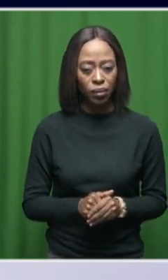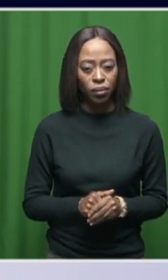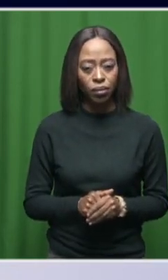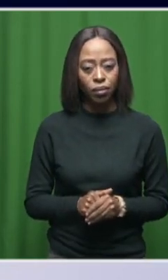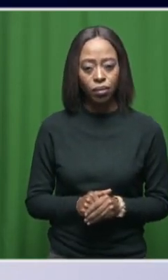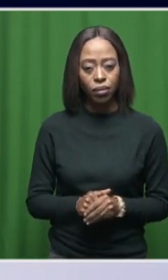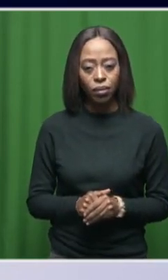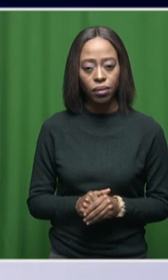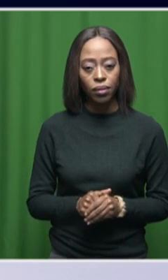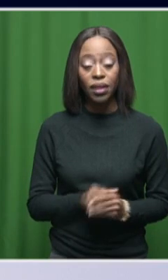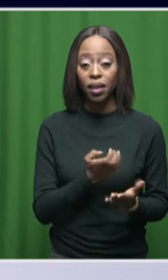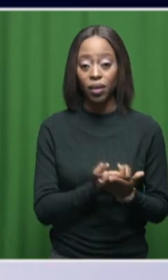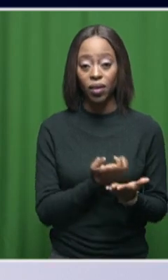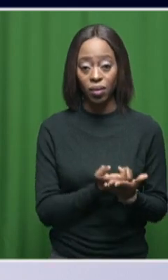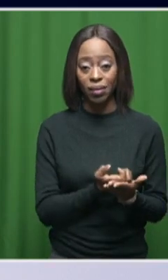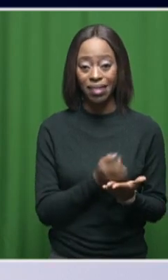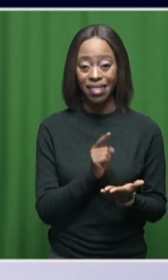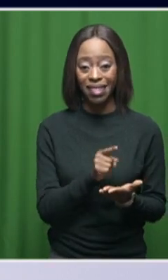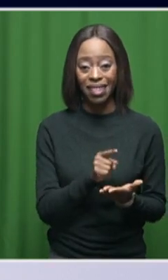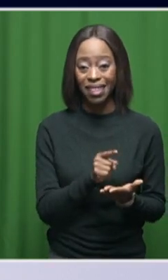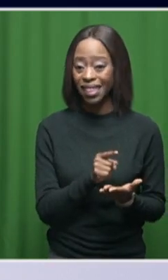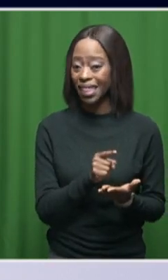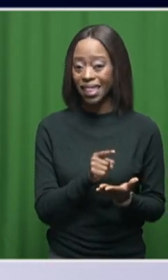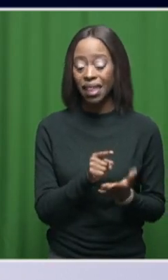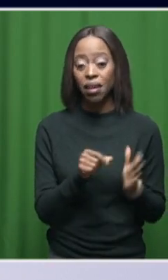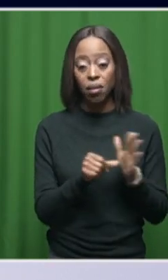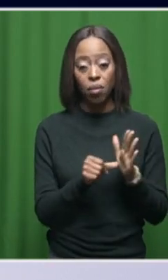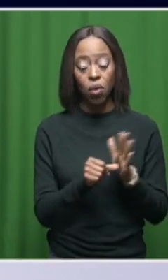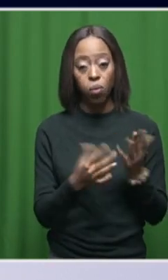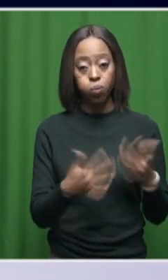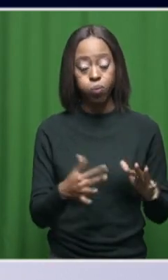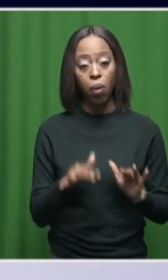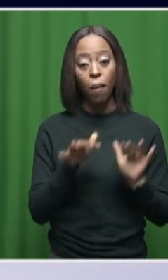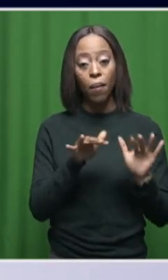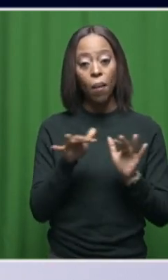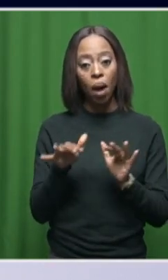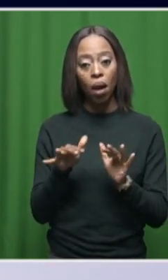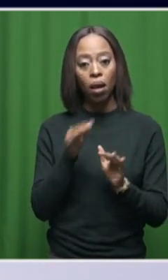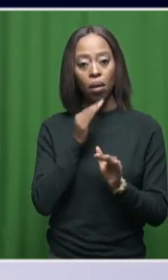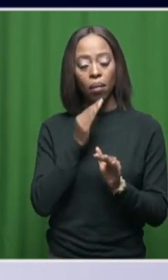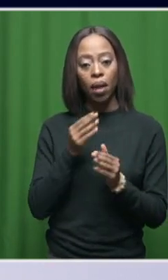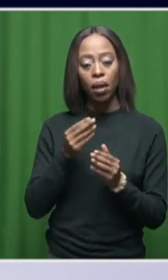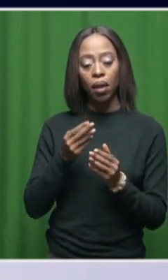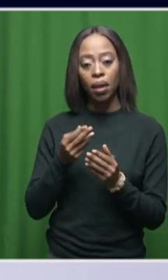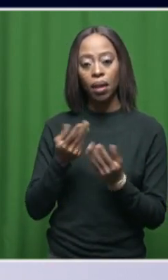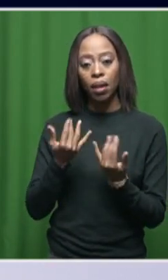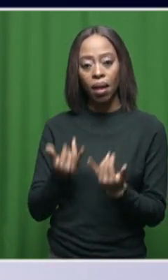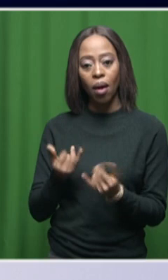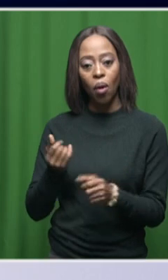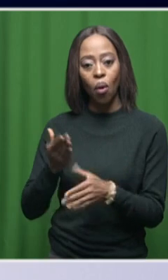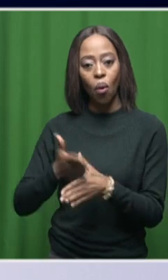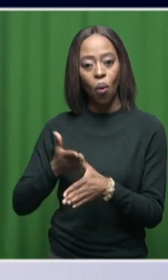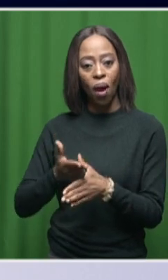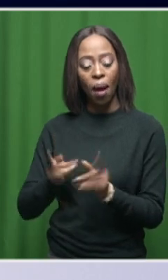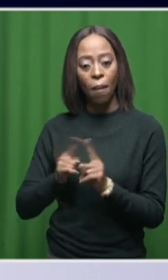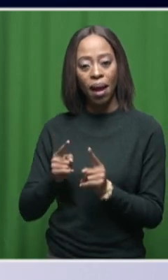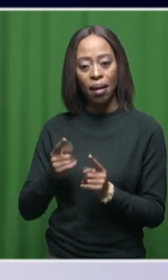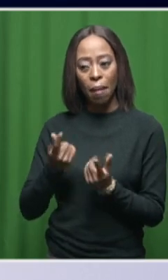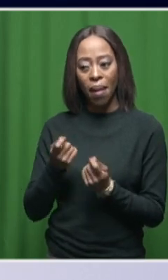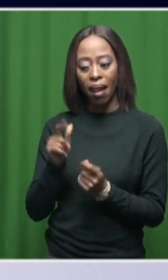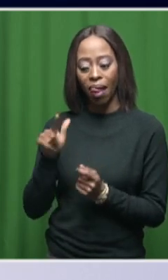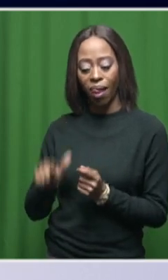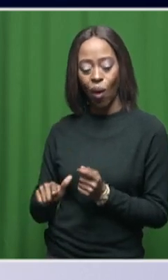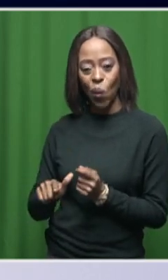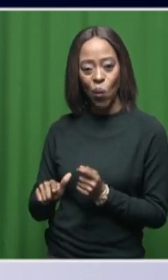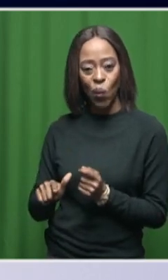Well, economics are really, really important. People are having to do more with less money available. Yeah.